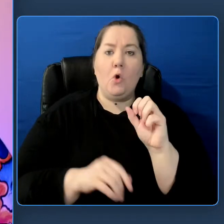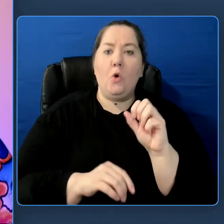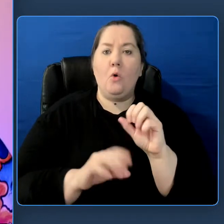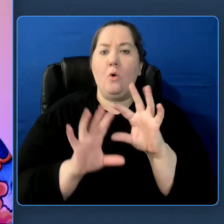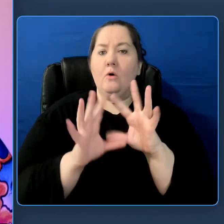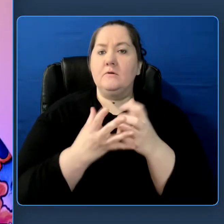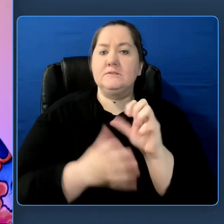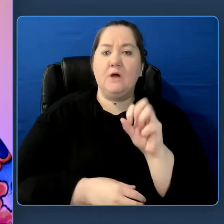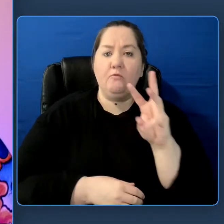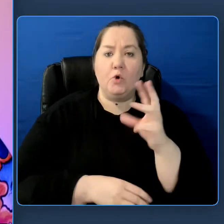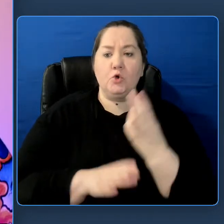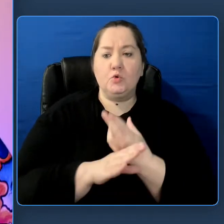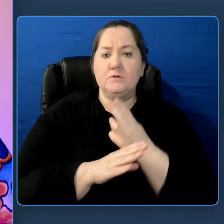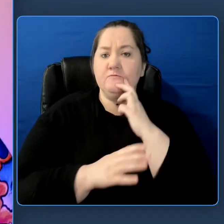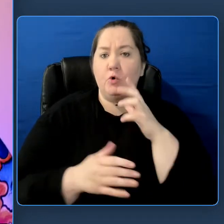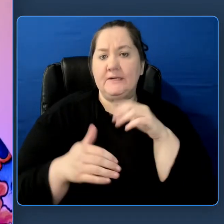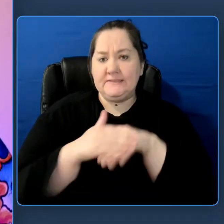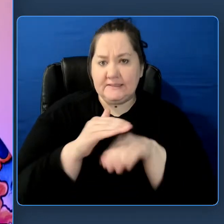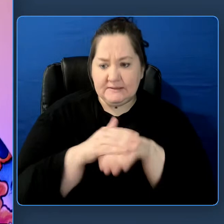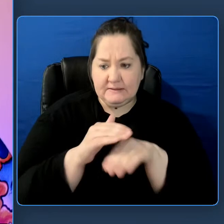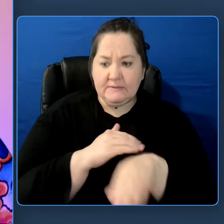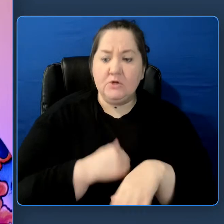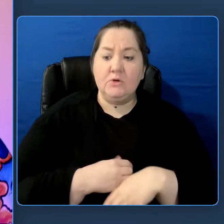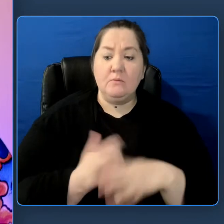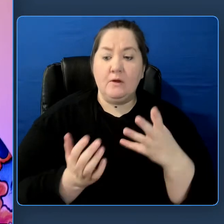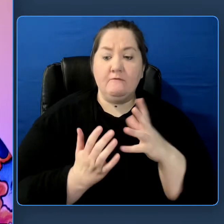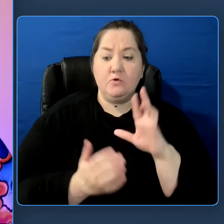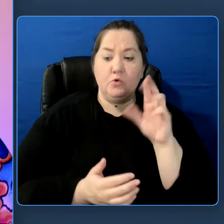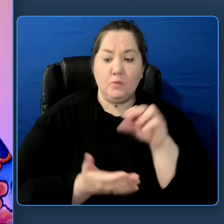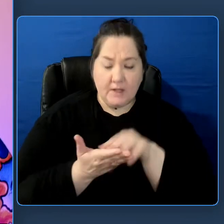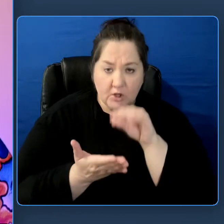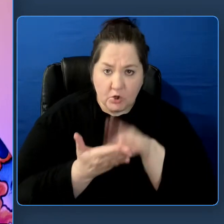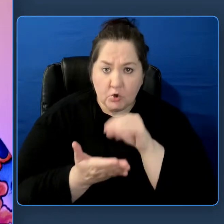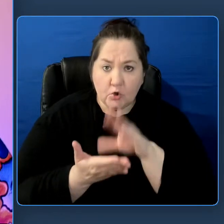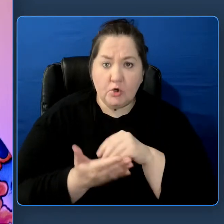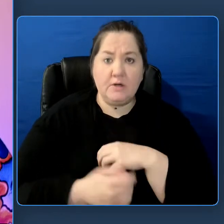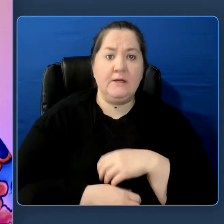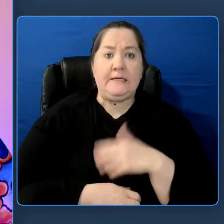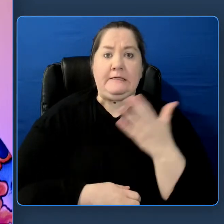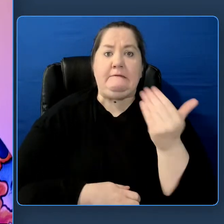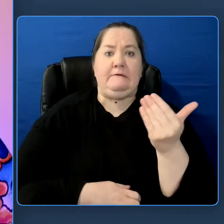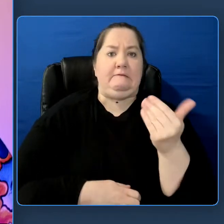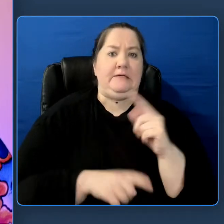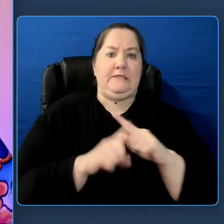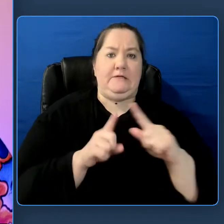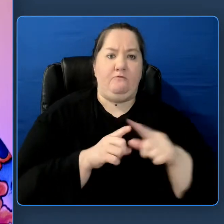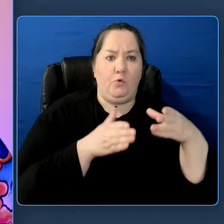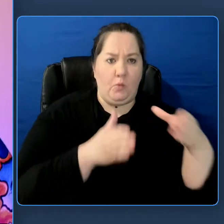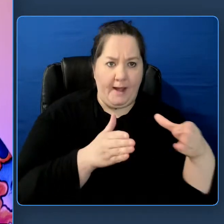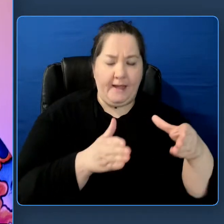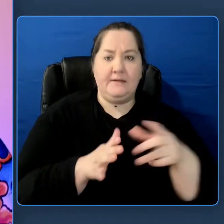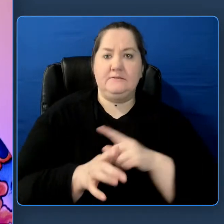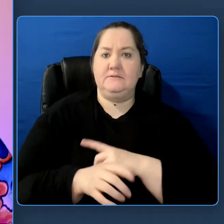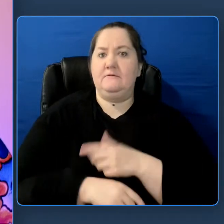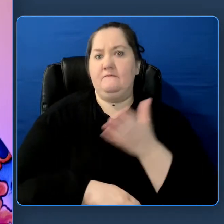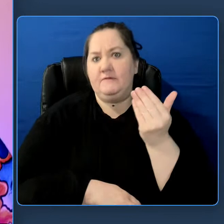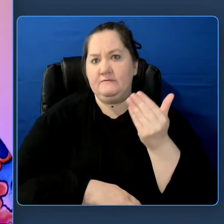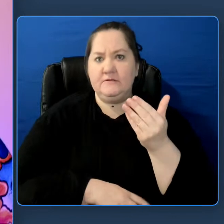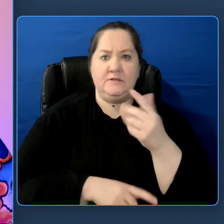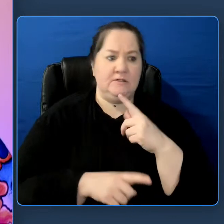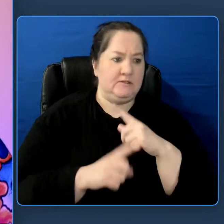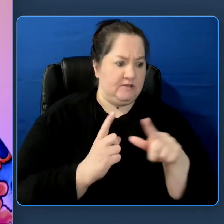software that you use for accessibility, because you may have to relearn 15 different ways for 15 different websites to interact with